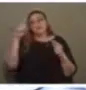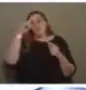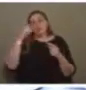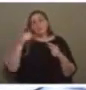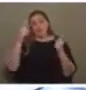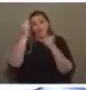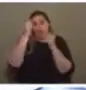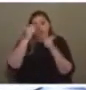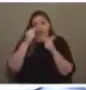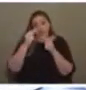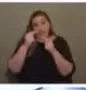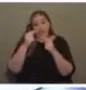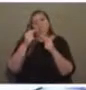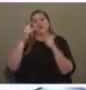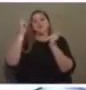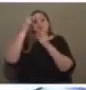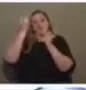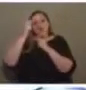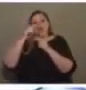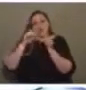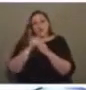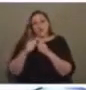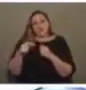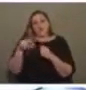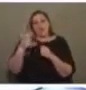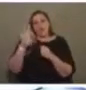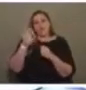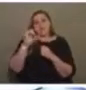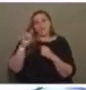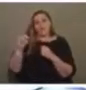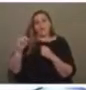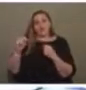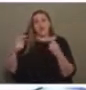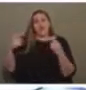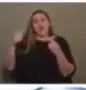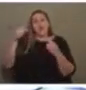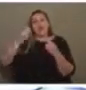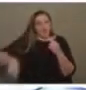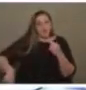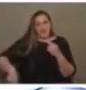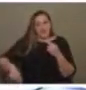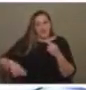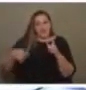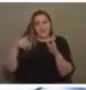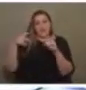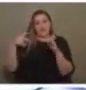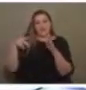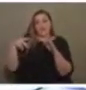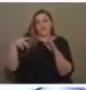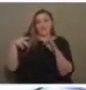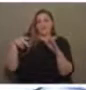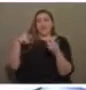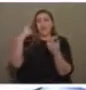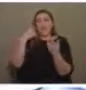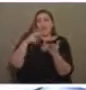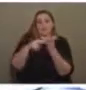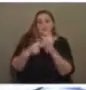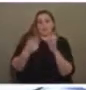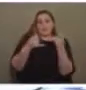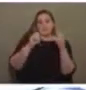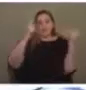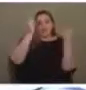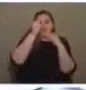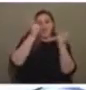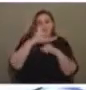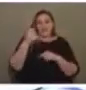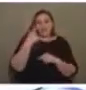amputated, we're not going to solve our headache, right? So I'm helping you trying to have the proper diagnosis of the problem. And the proper